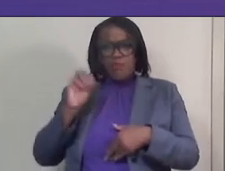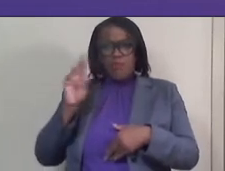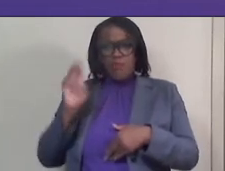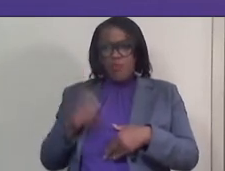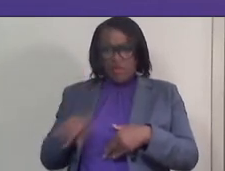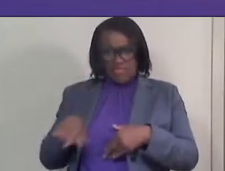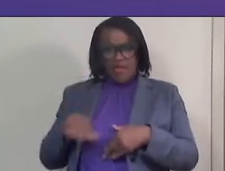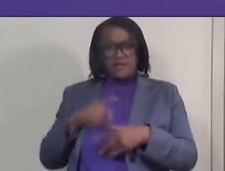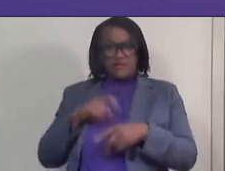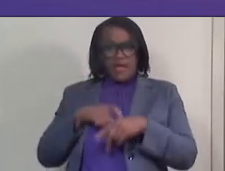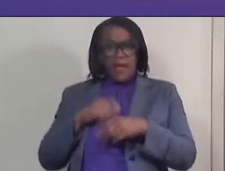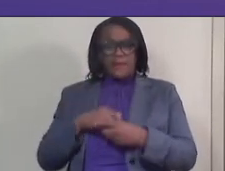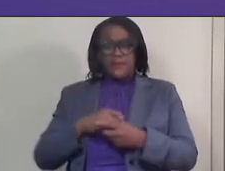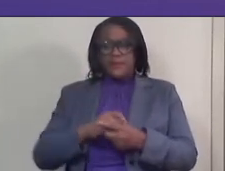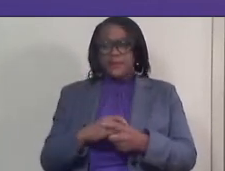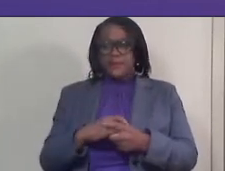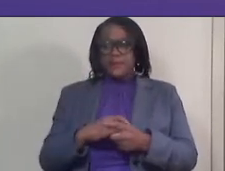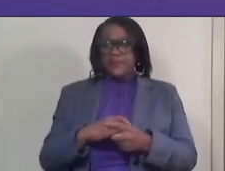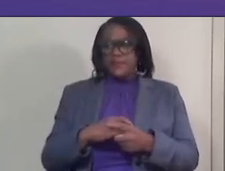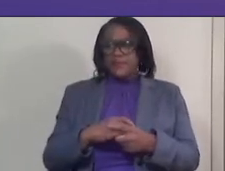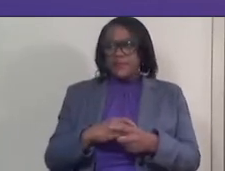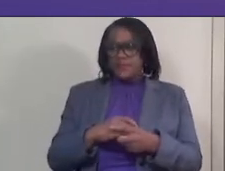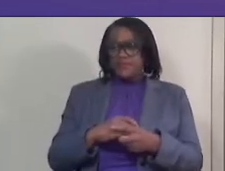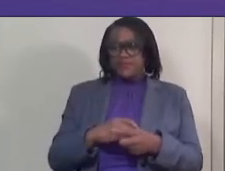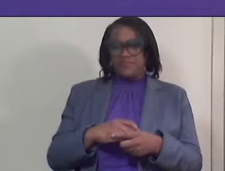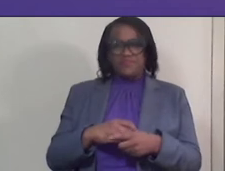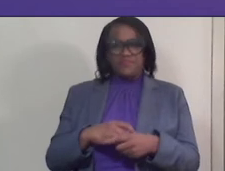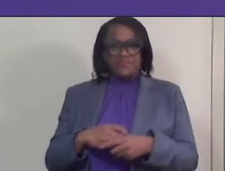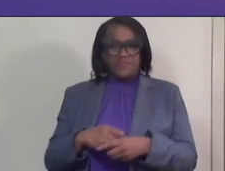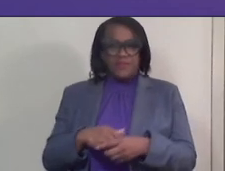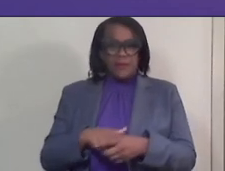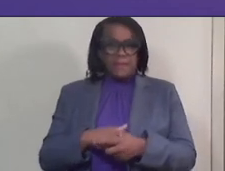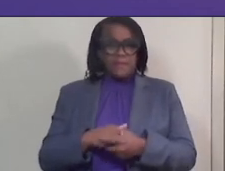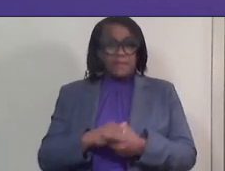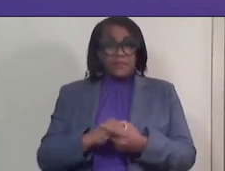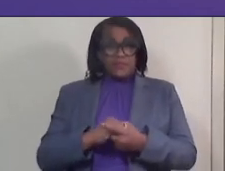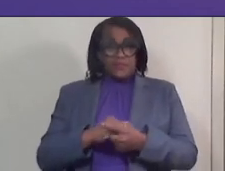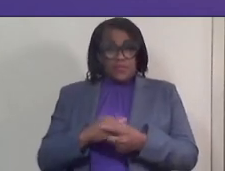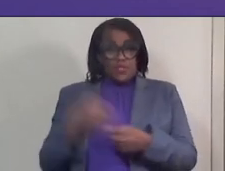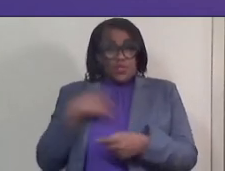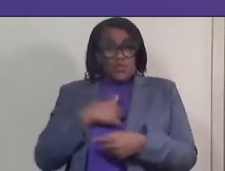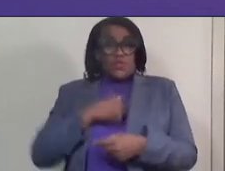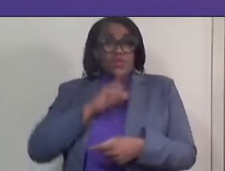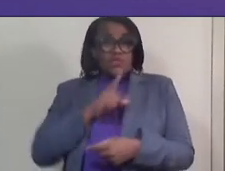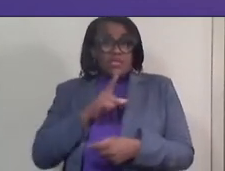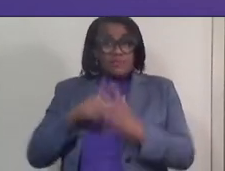you up, Jeanine, for your project. Thank you. Well, we began with the elders.